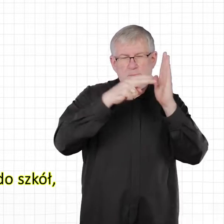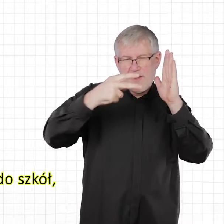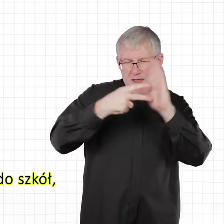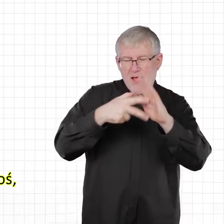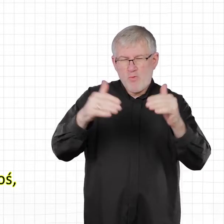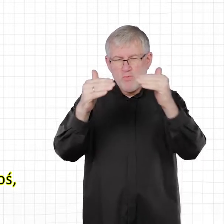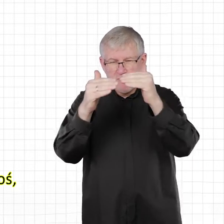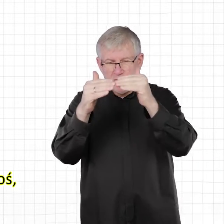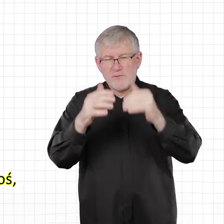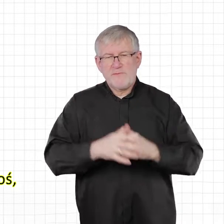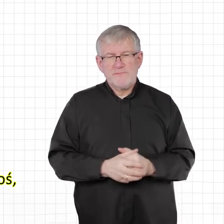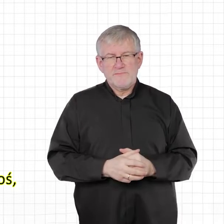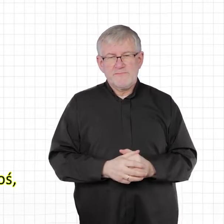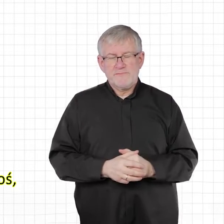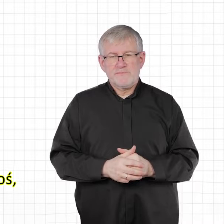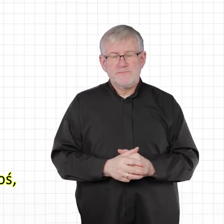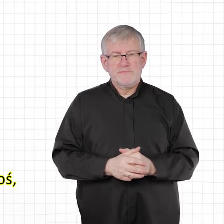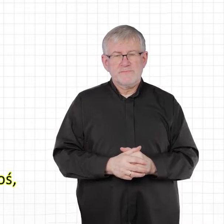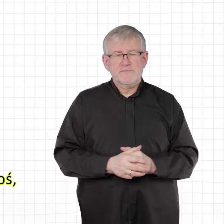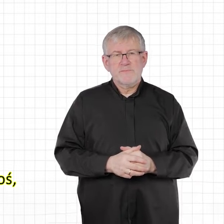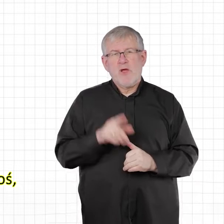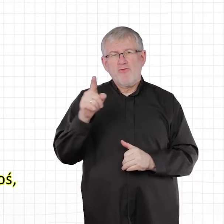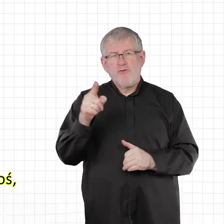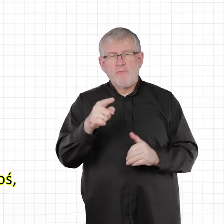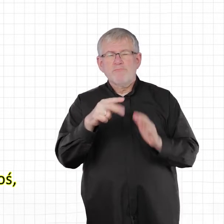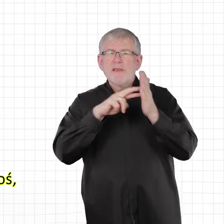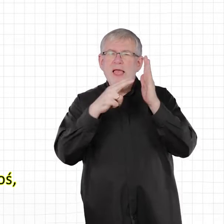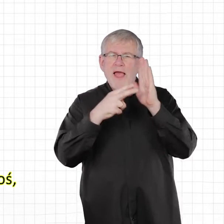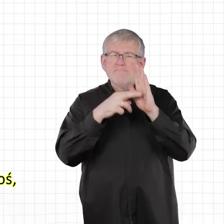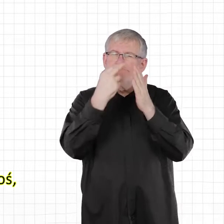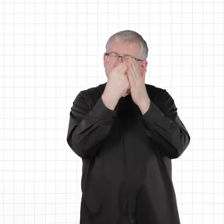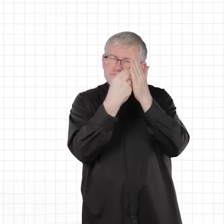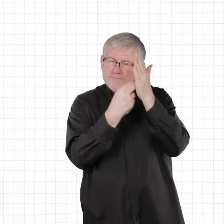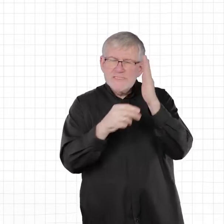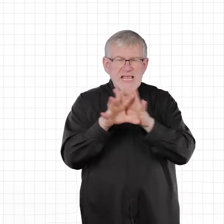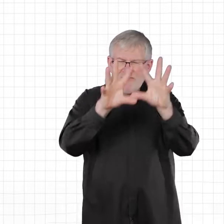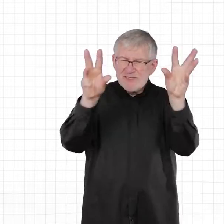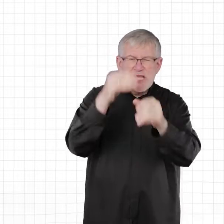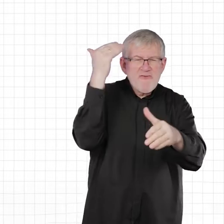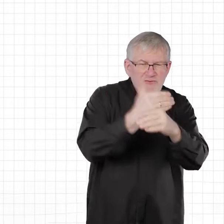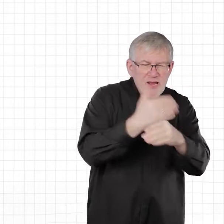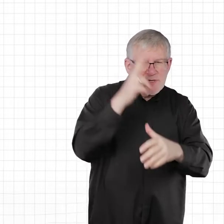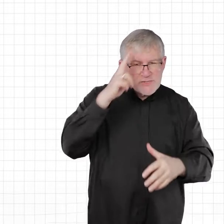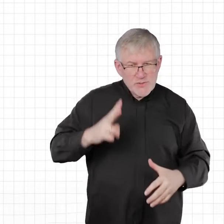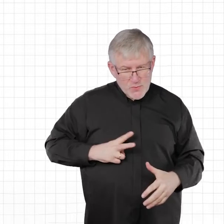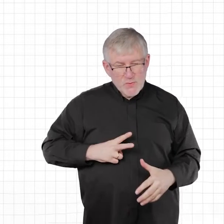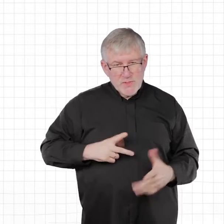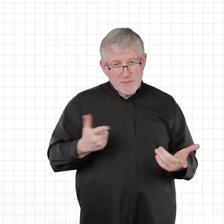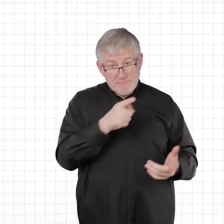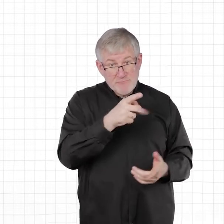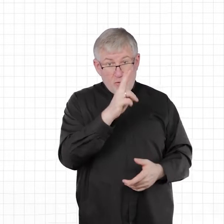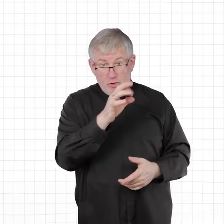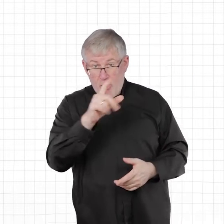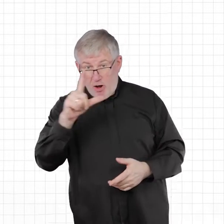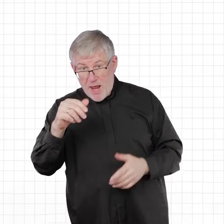I doing this? Can I do this? How is the environment? How are my praises? How is